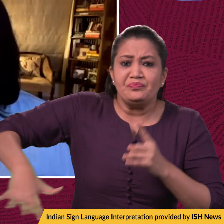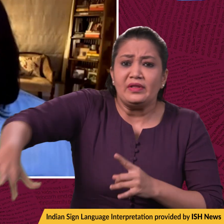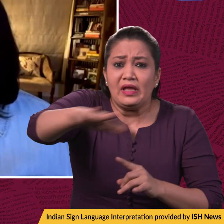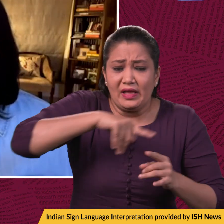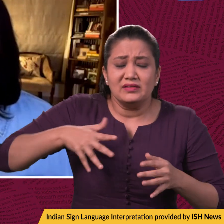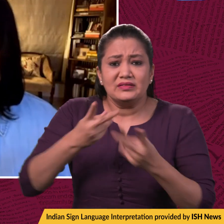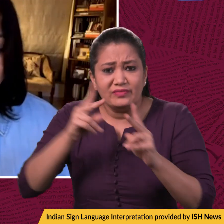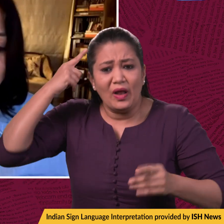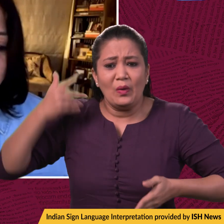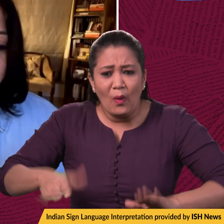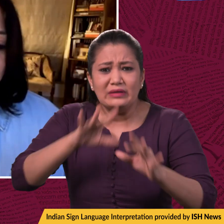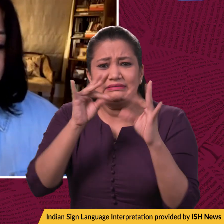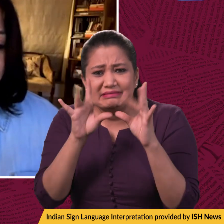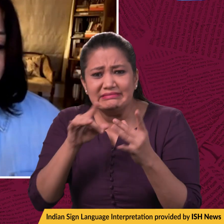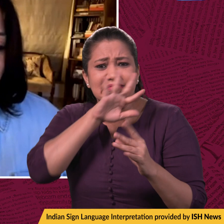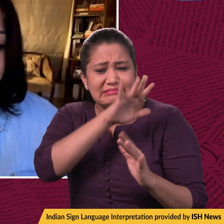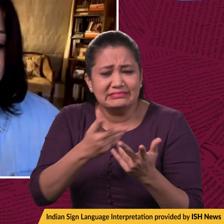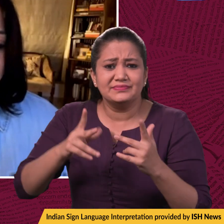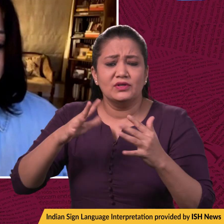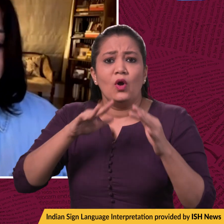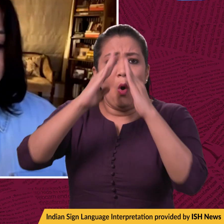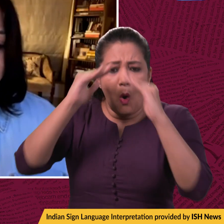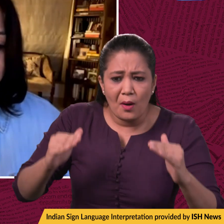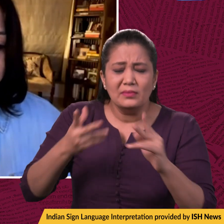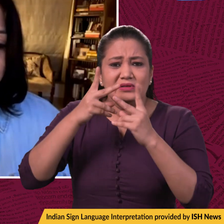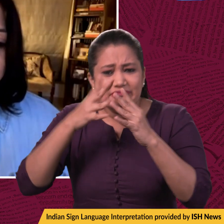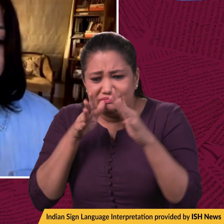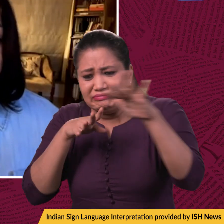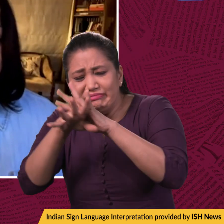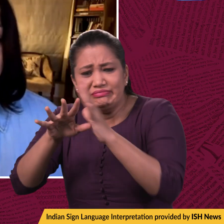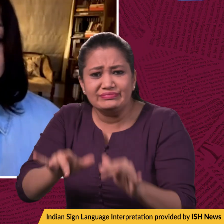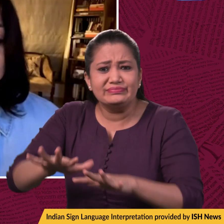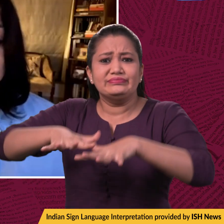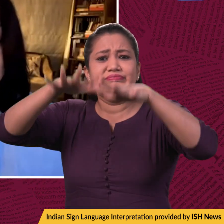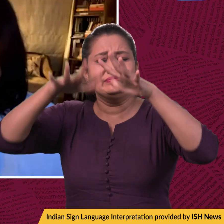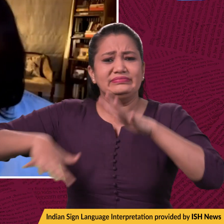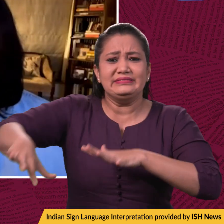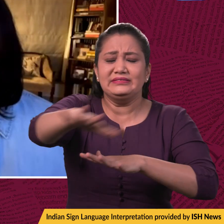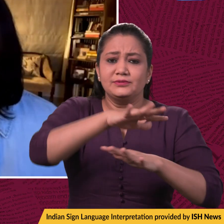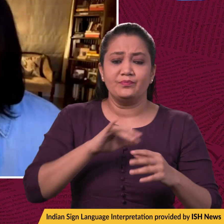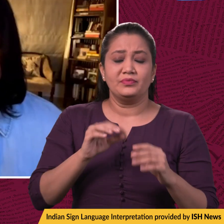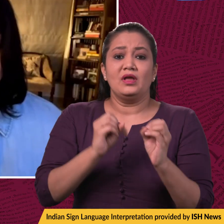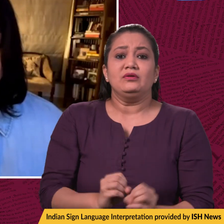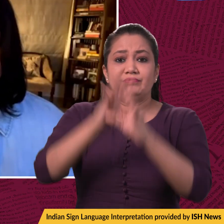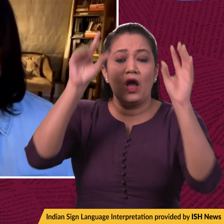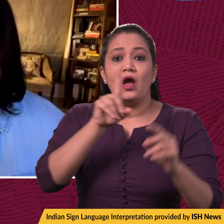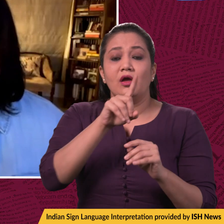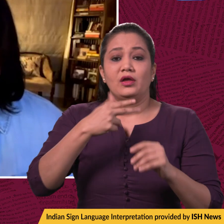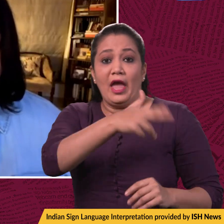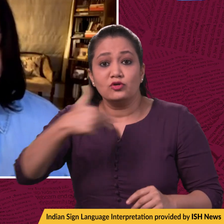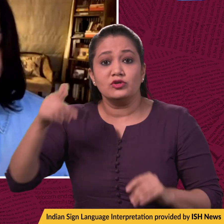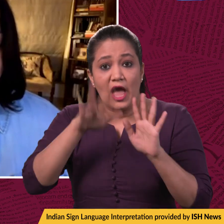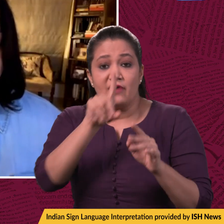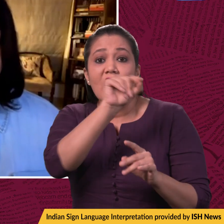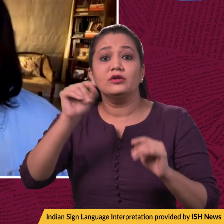street filled with mud and ash, swallowing homes and vehicles in several villages. Mount Sumeru is one of the 100 active volcanoes